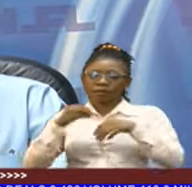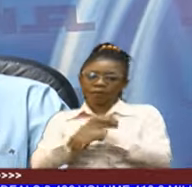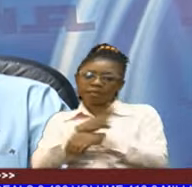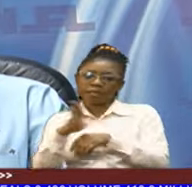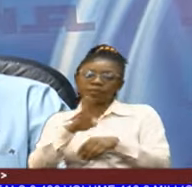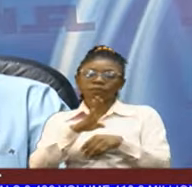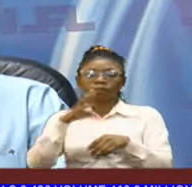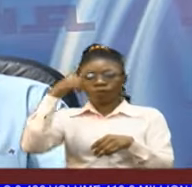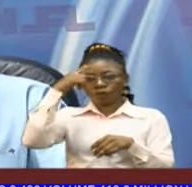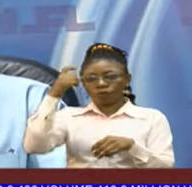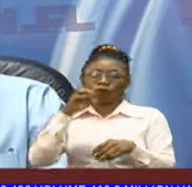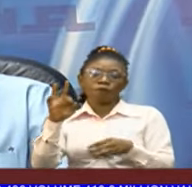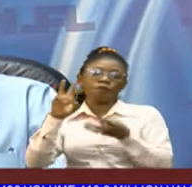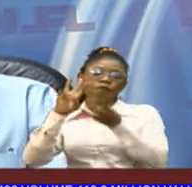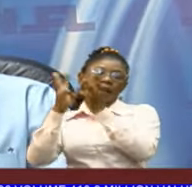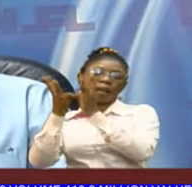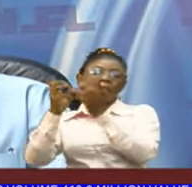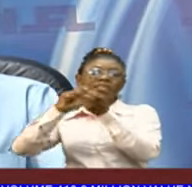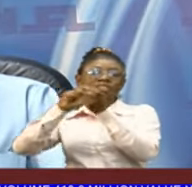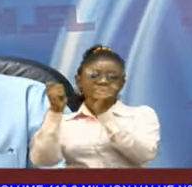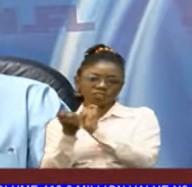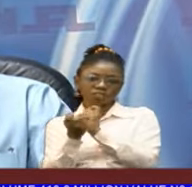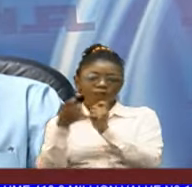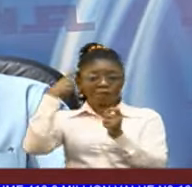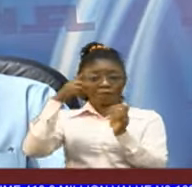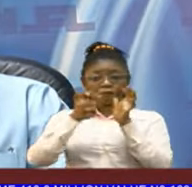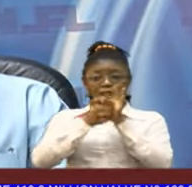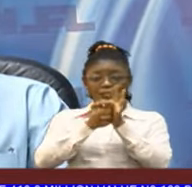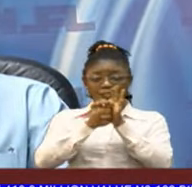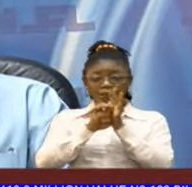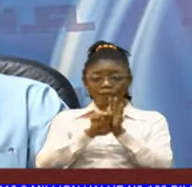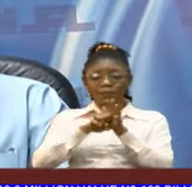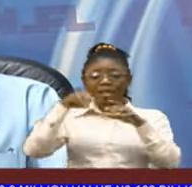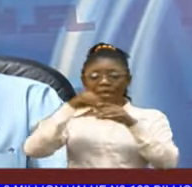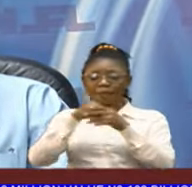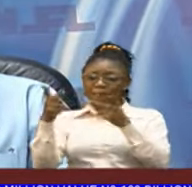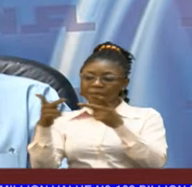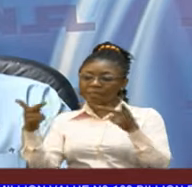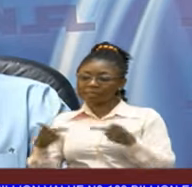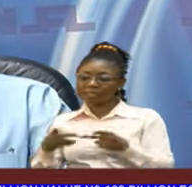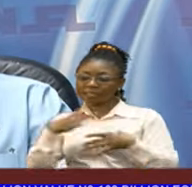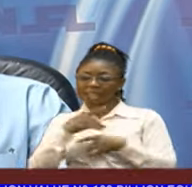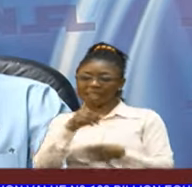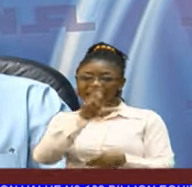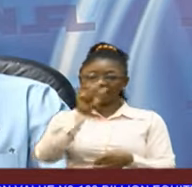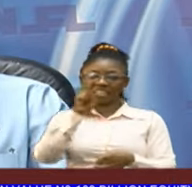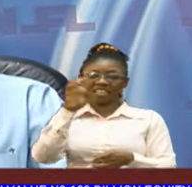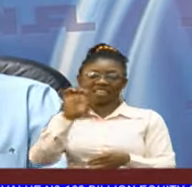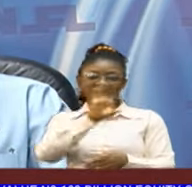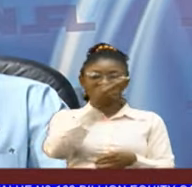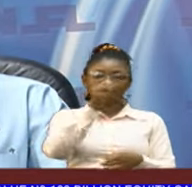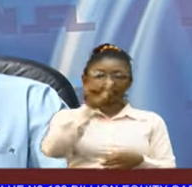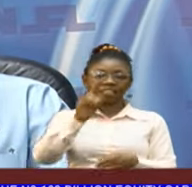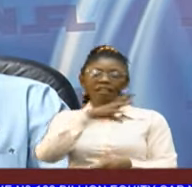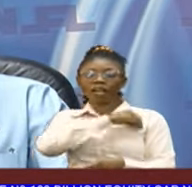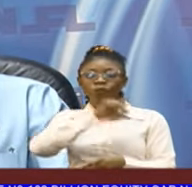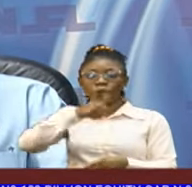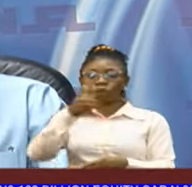climate change. For example, in places like the Lake Chad and other river water